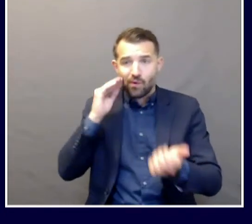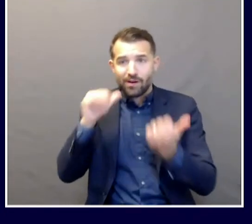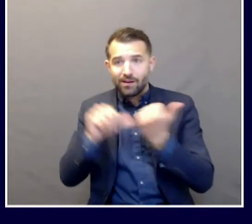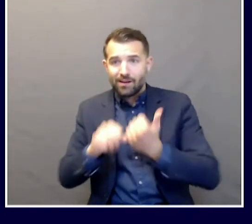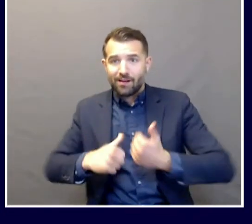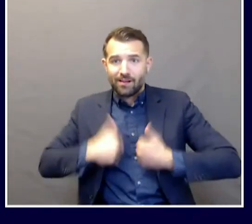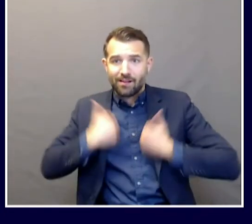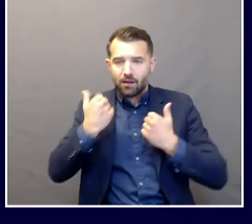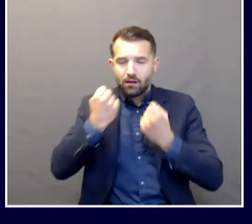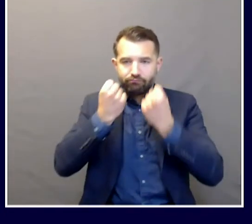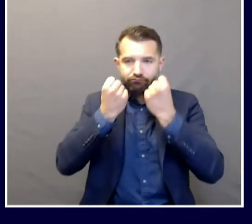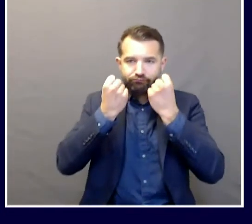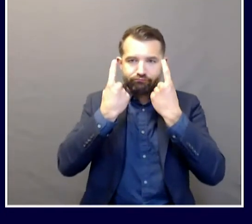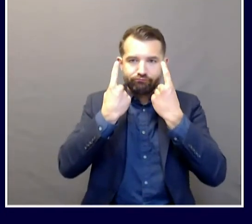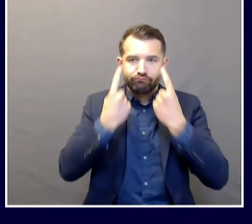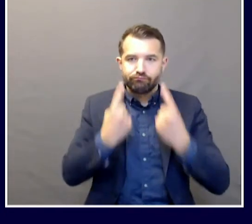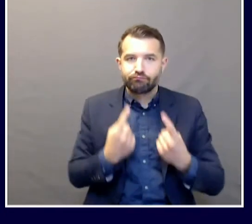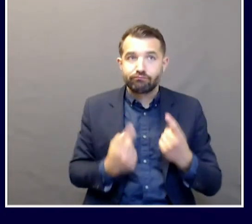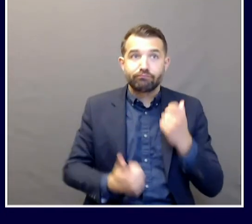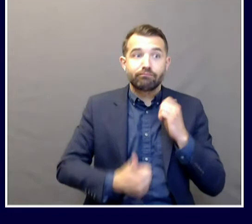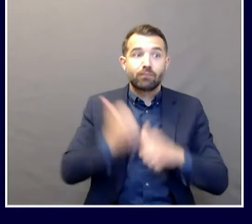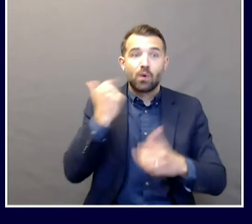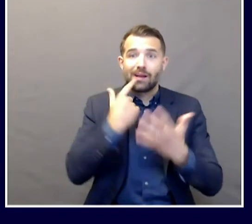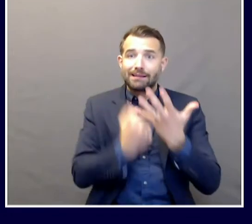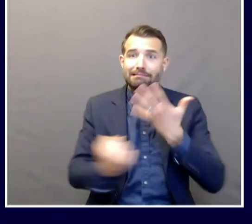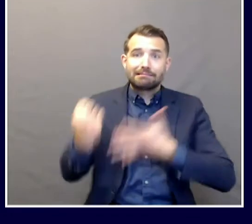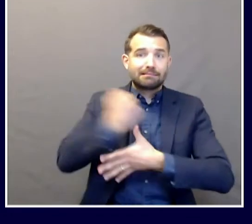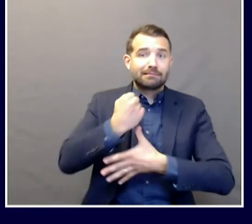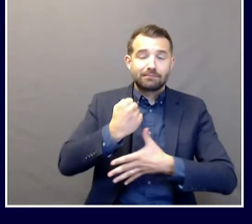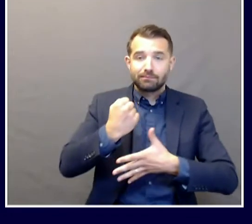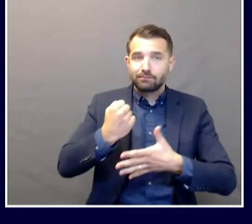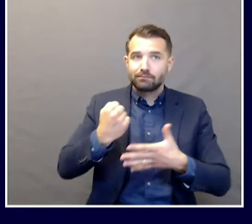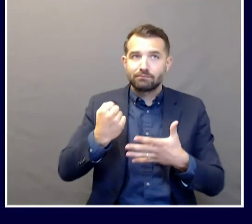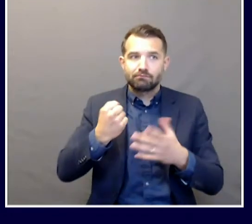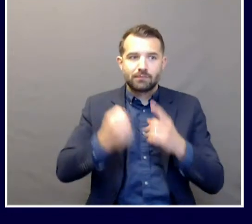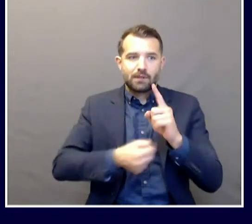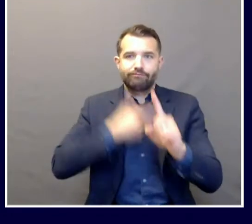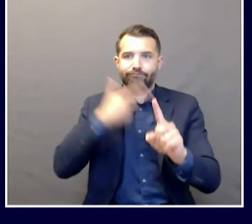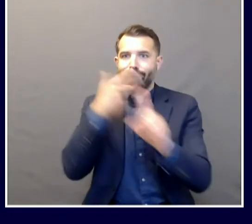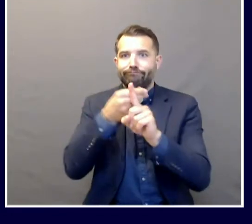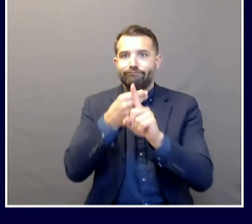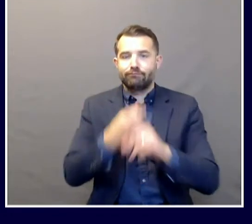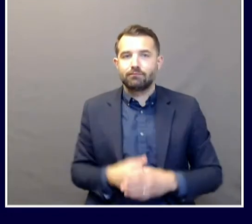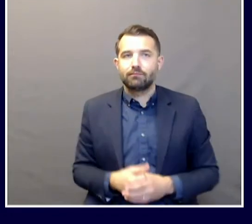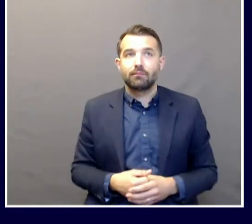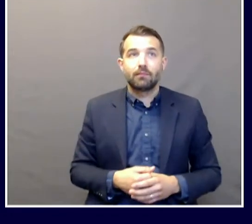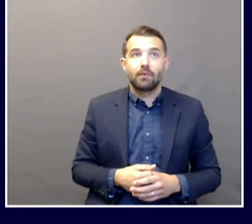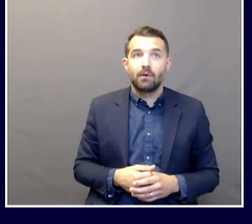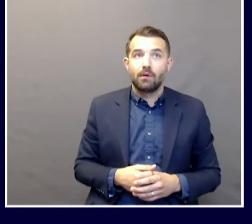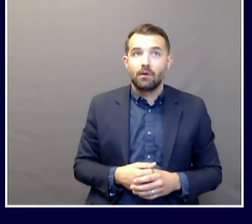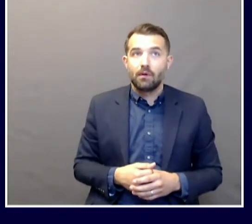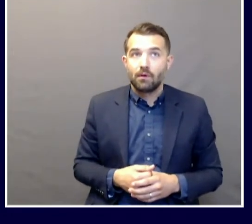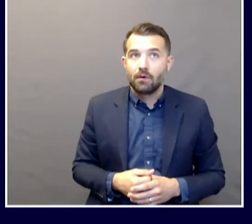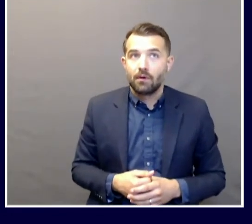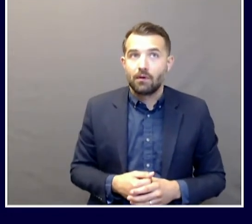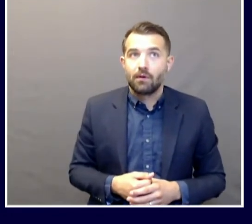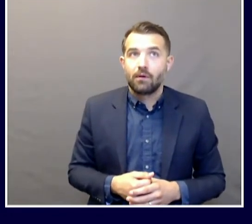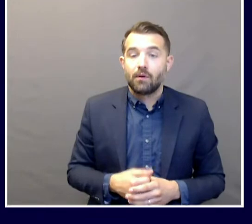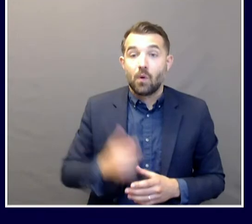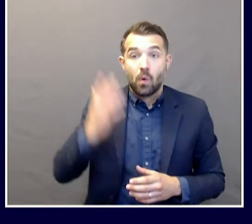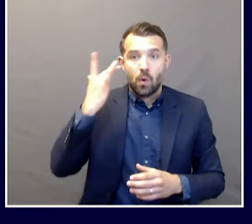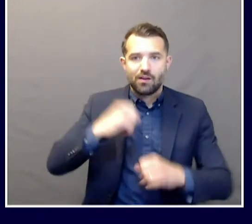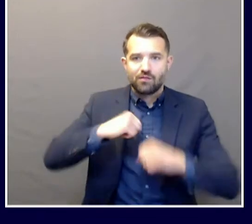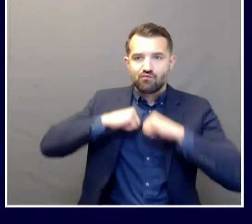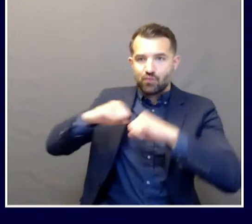get them vaccinated not just keeps them free from COVID, it almost eliminates, reduces by 94%